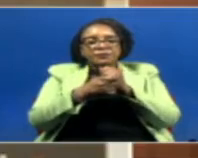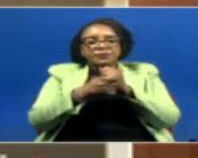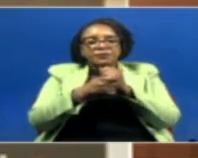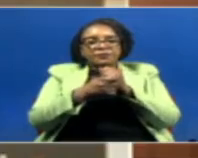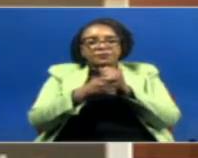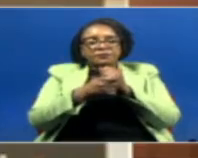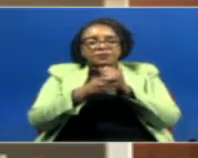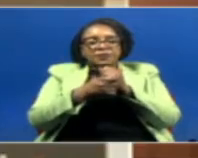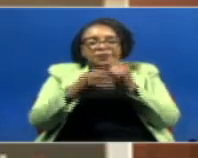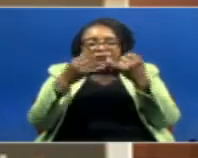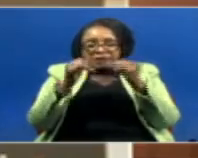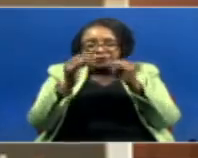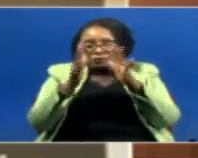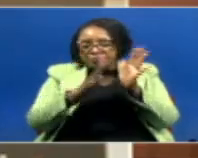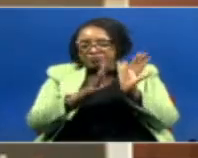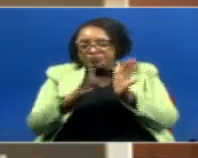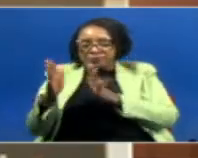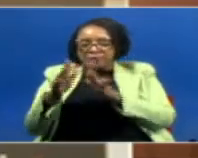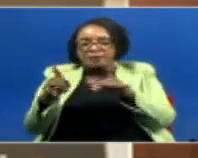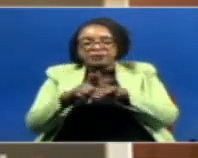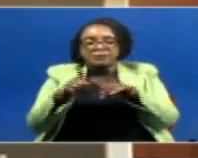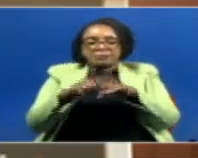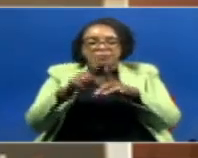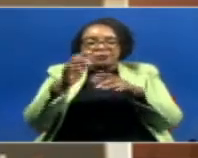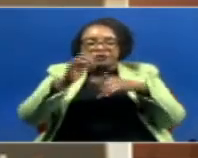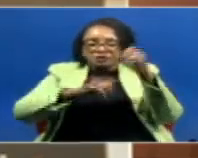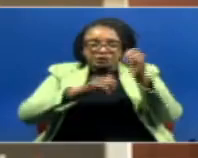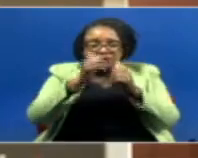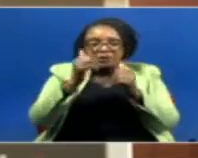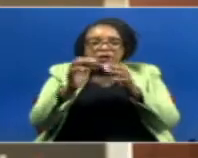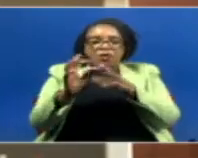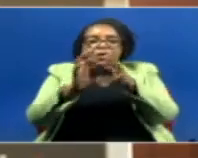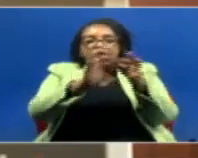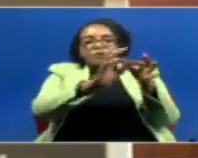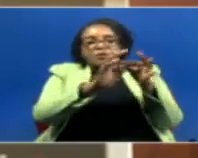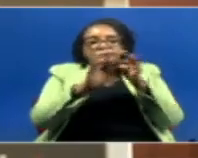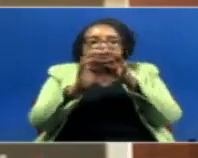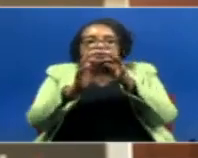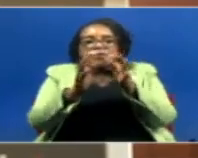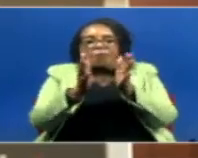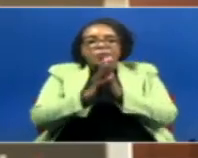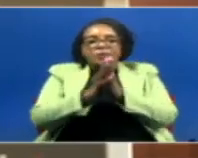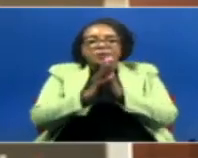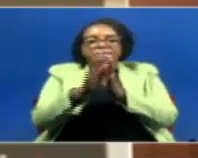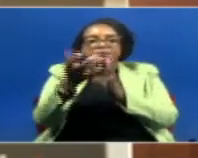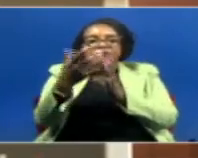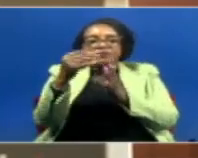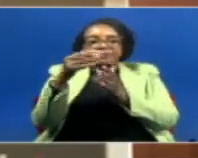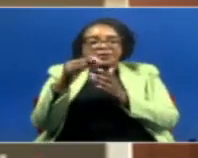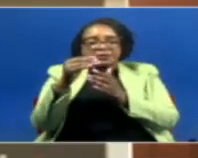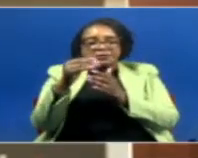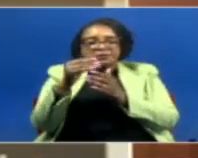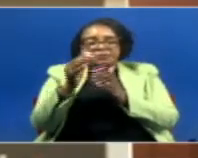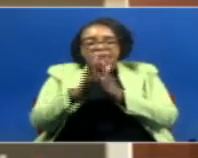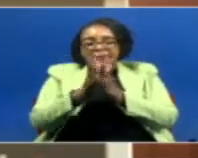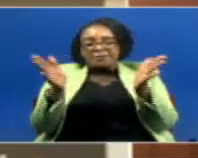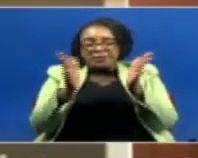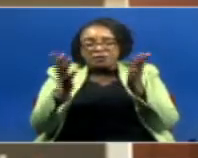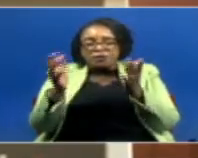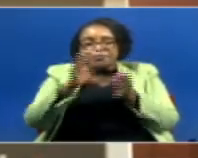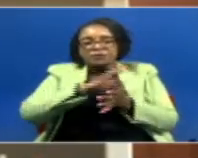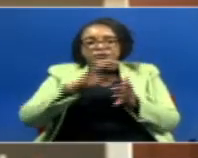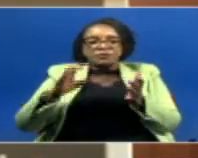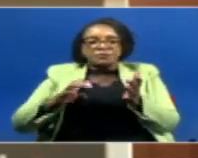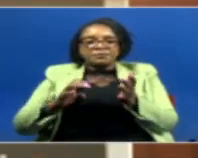reorganization and restructuring in collaboration with the Public Service Commission and the